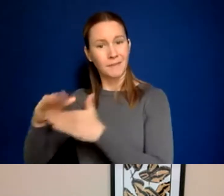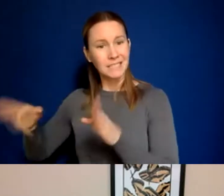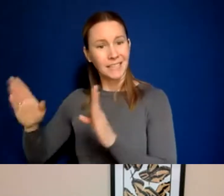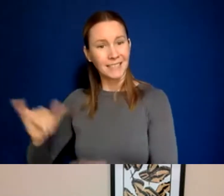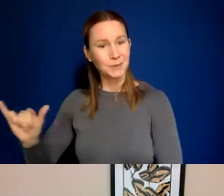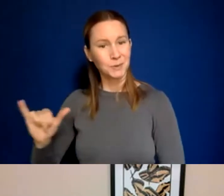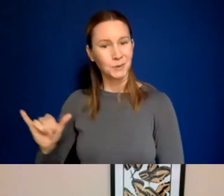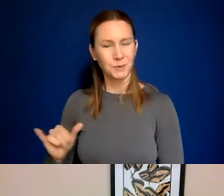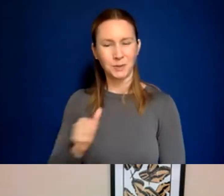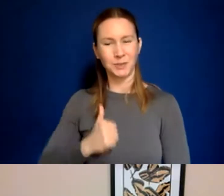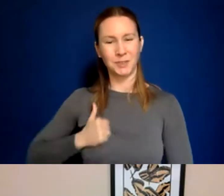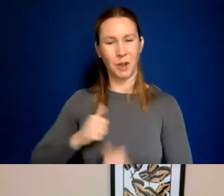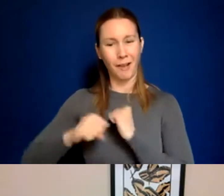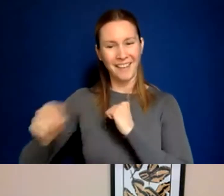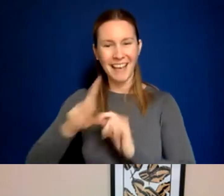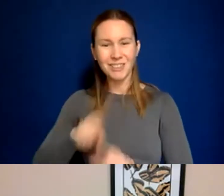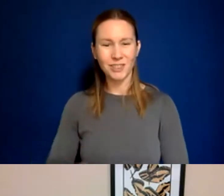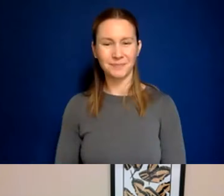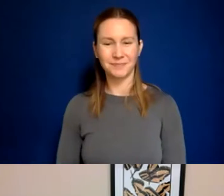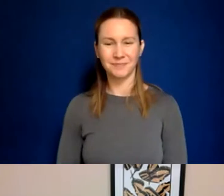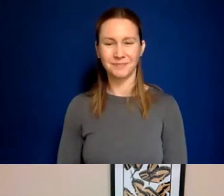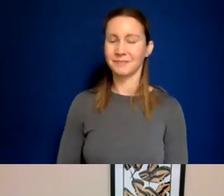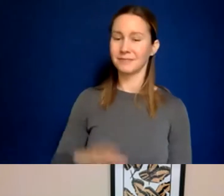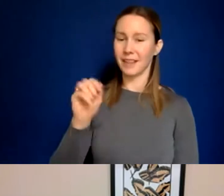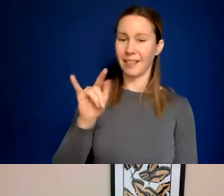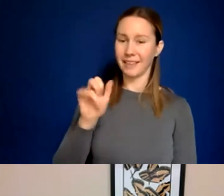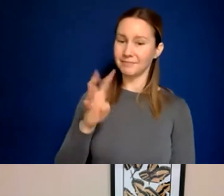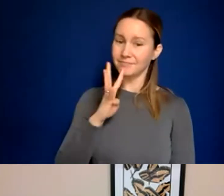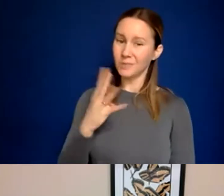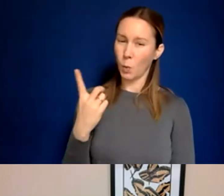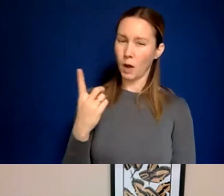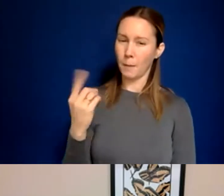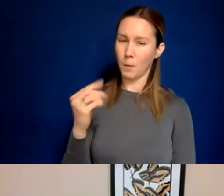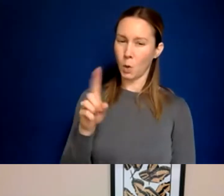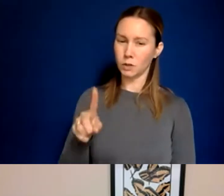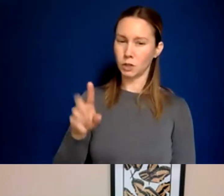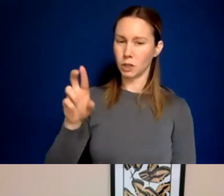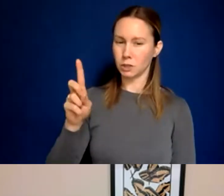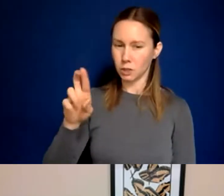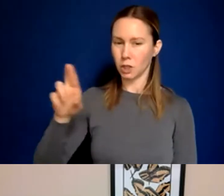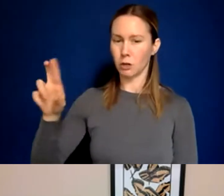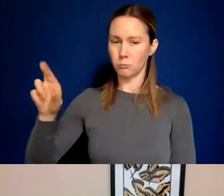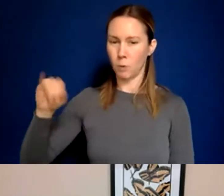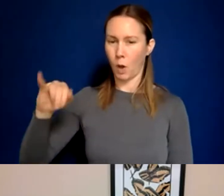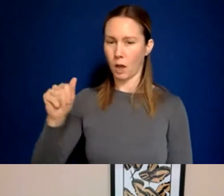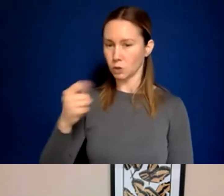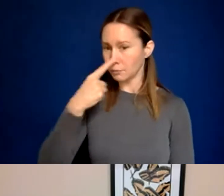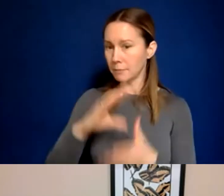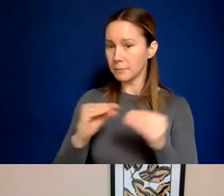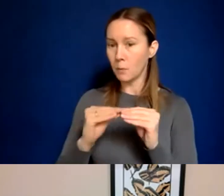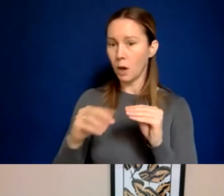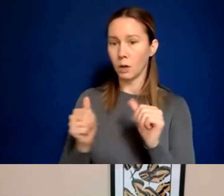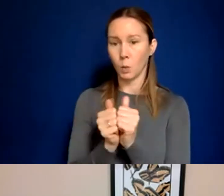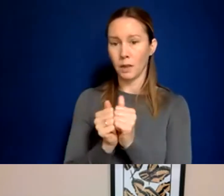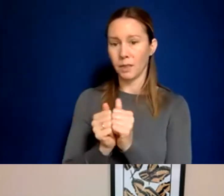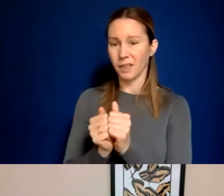And Dr. Rojas, one last question actually. Yes. Could you speak a little bit more to the use of cannabis with people who have dementia?